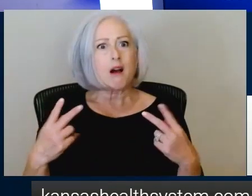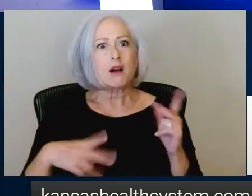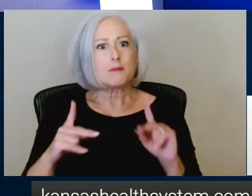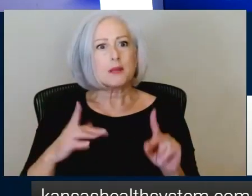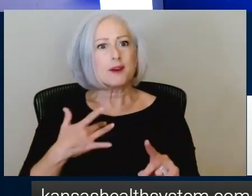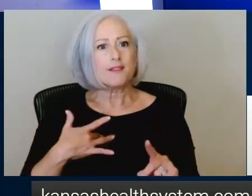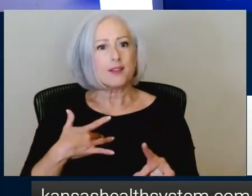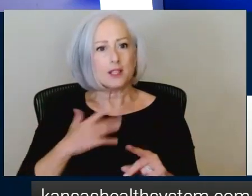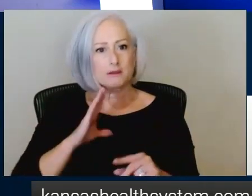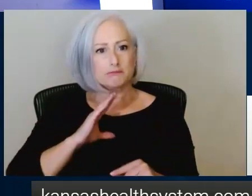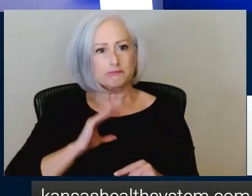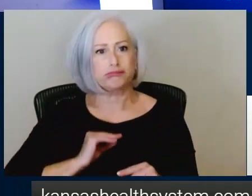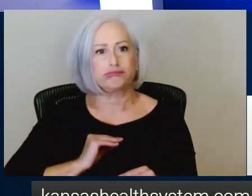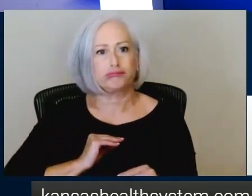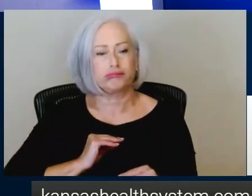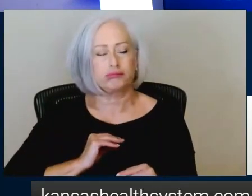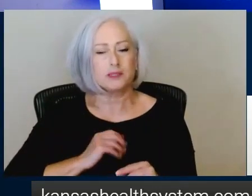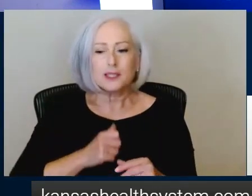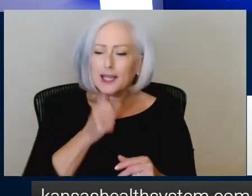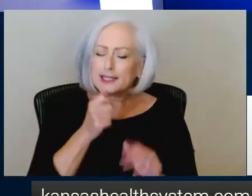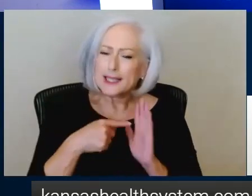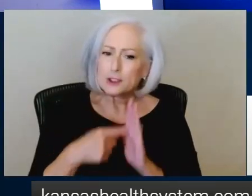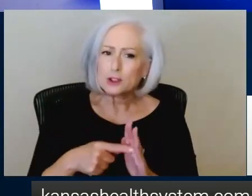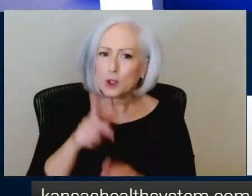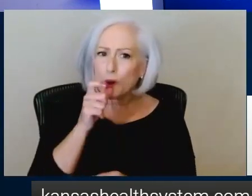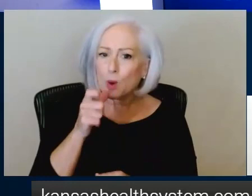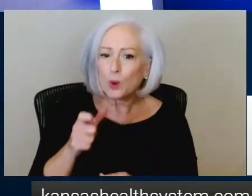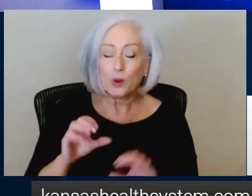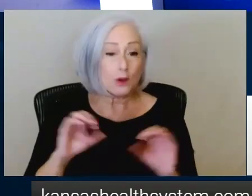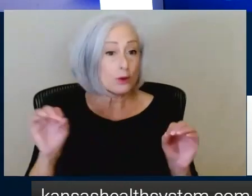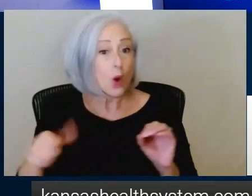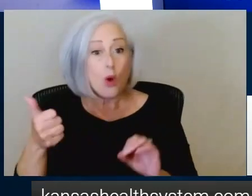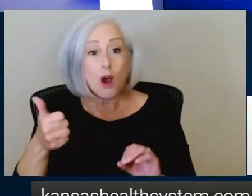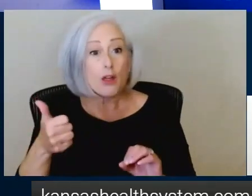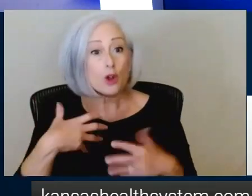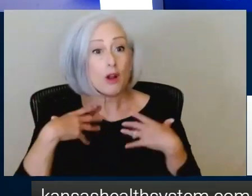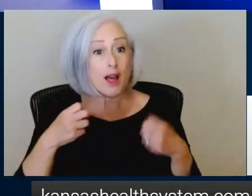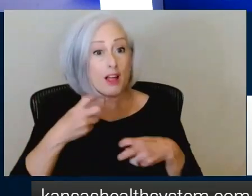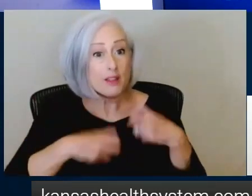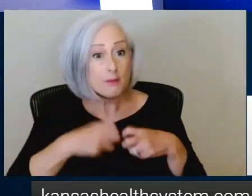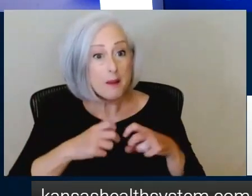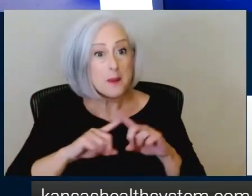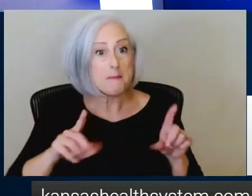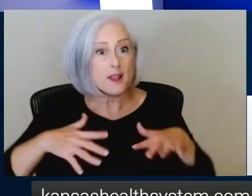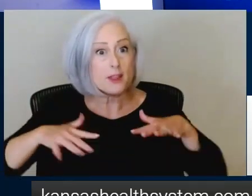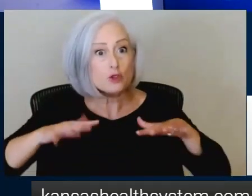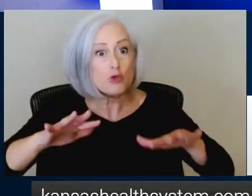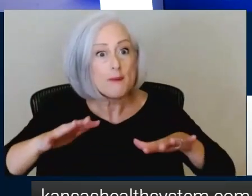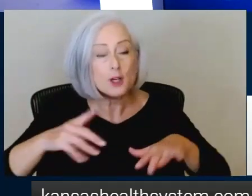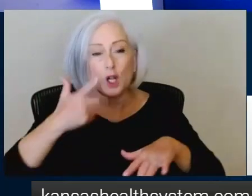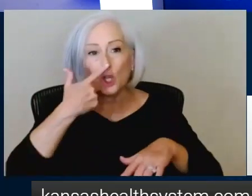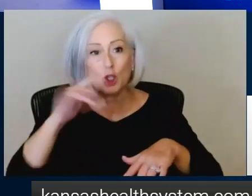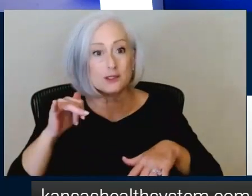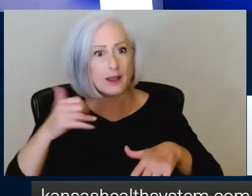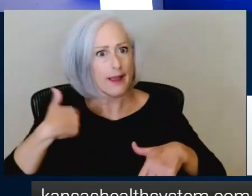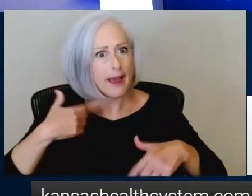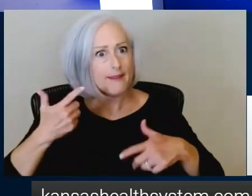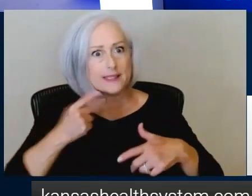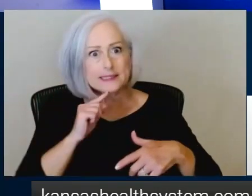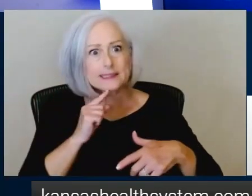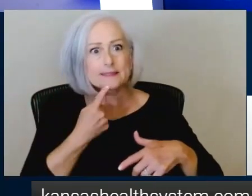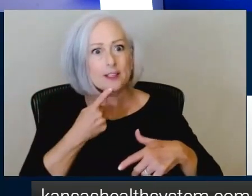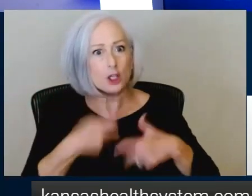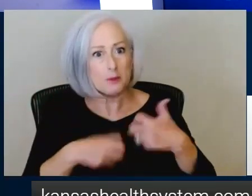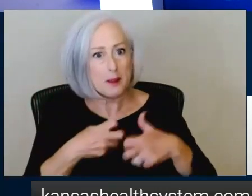doesn't reflect really who they are. No. And they may have no other health issues, but just that tremor makes it look like maybe they do, and they don't. And the good news is that